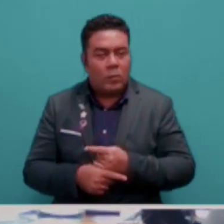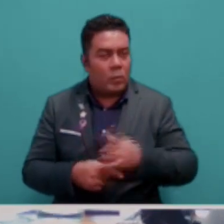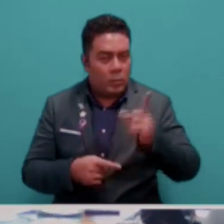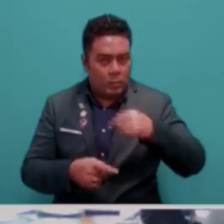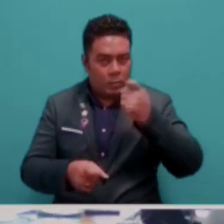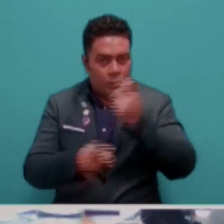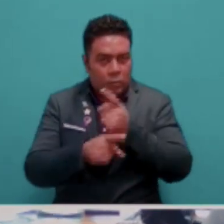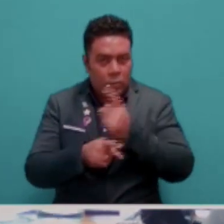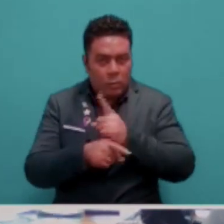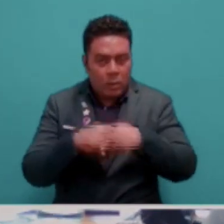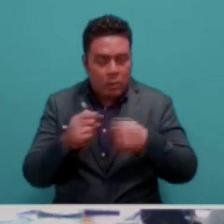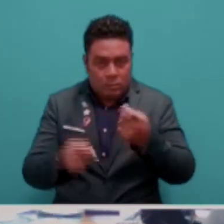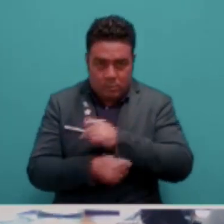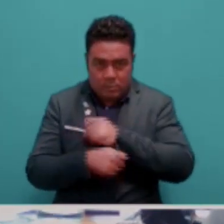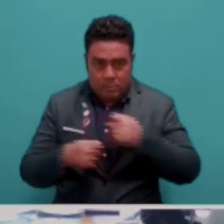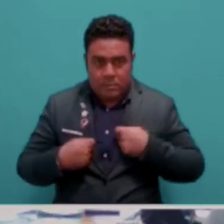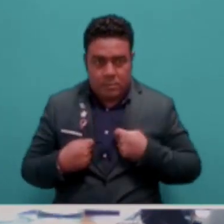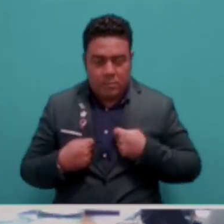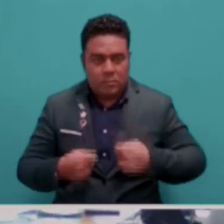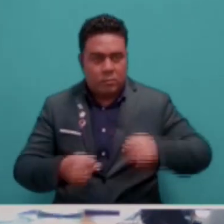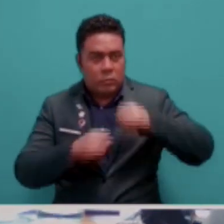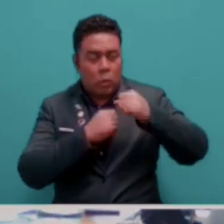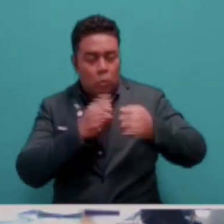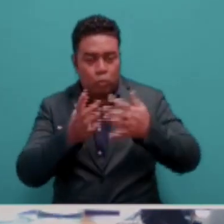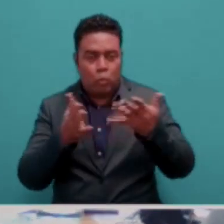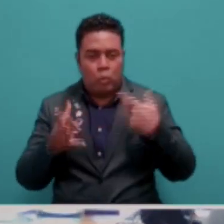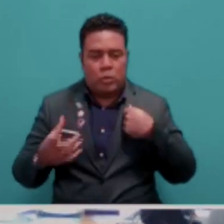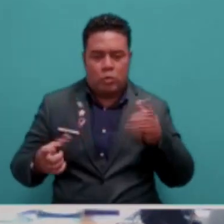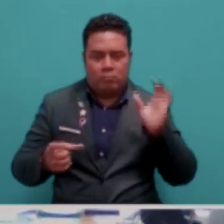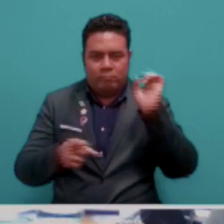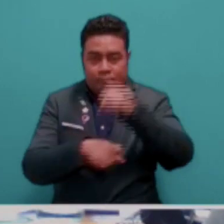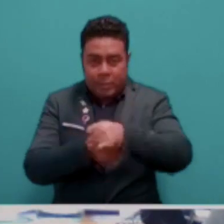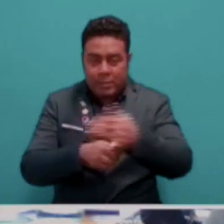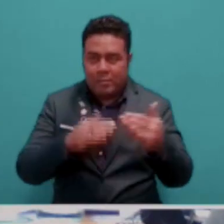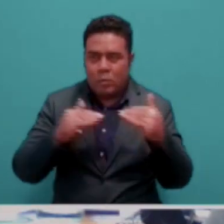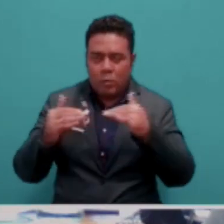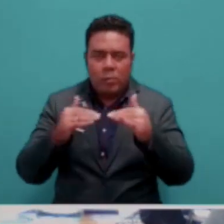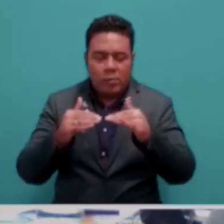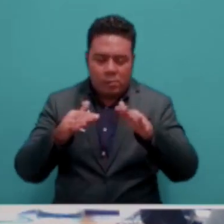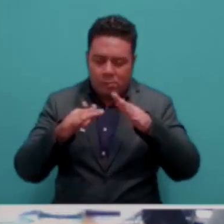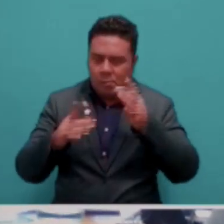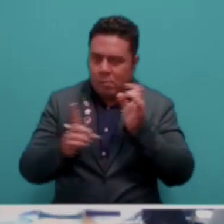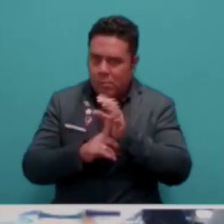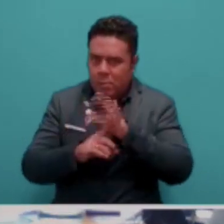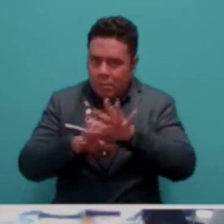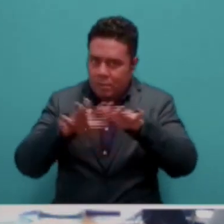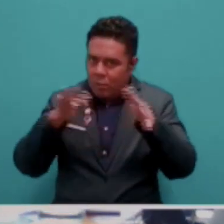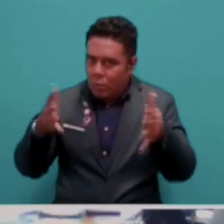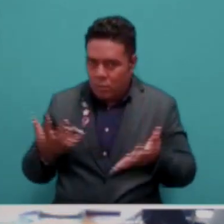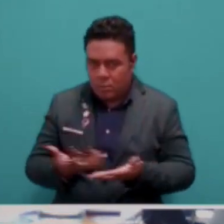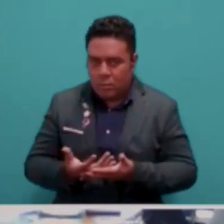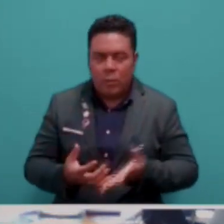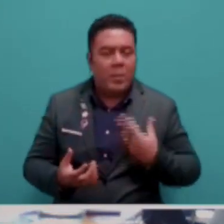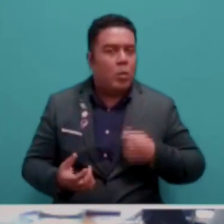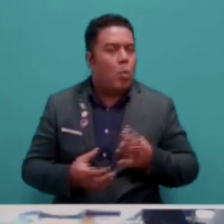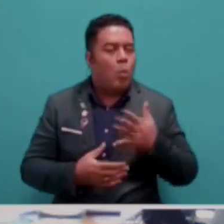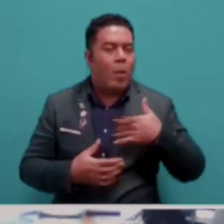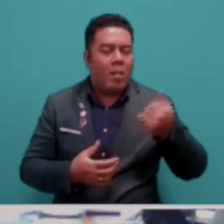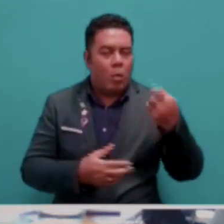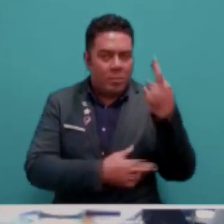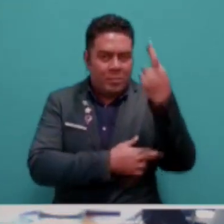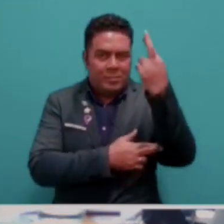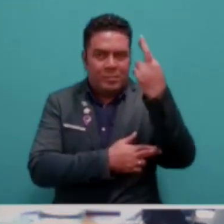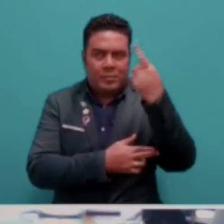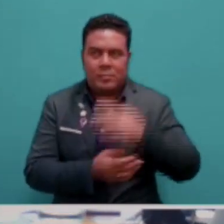weight. We need to be relevant in the global world. We need to be well represented, Mr.